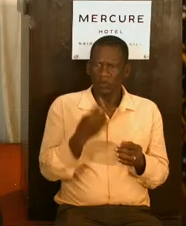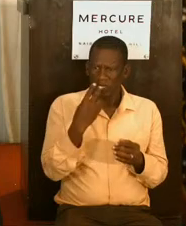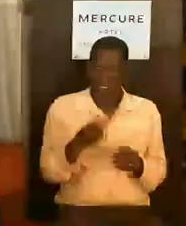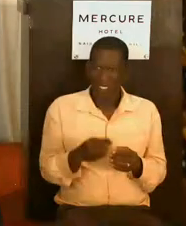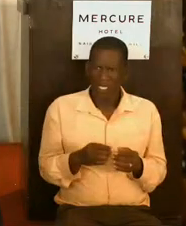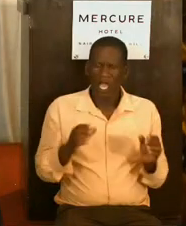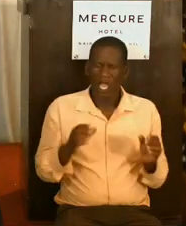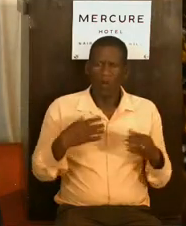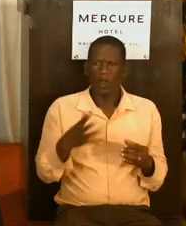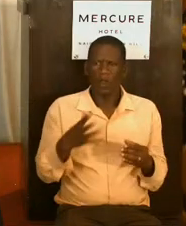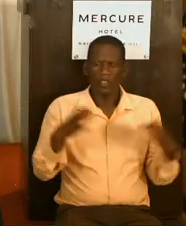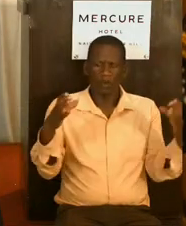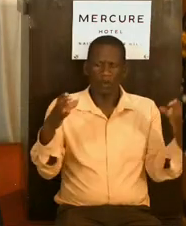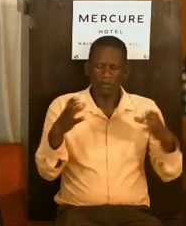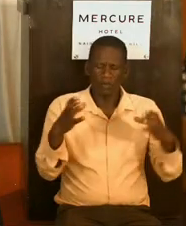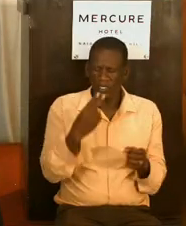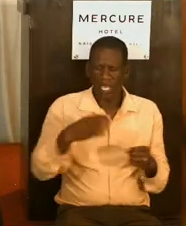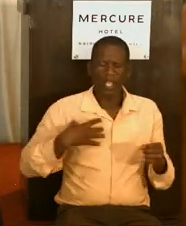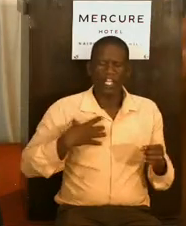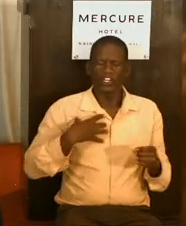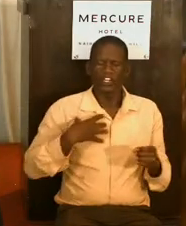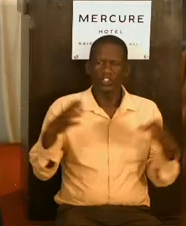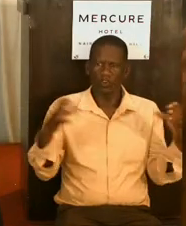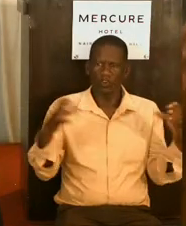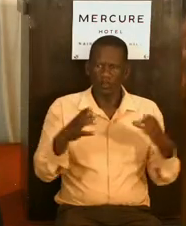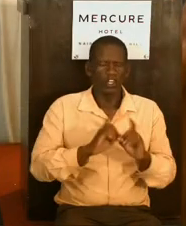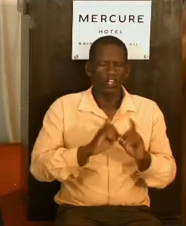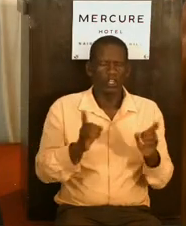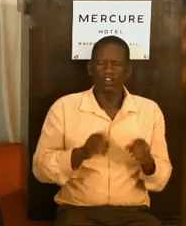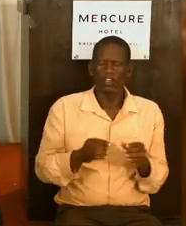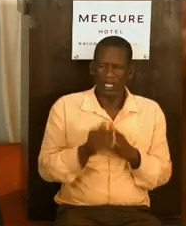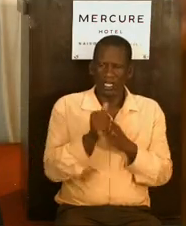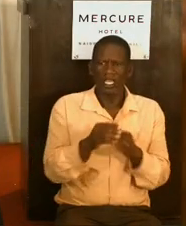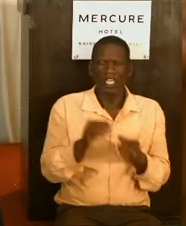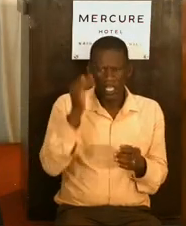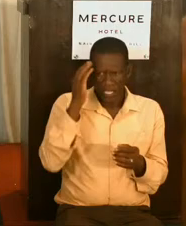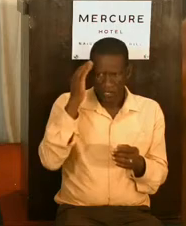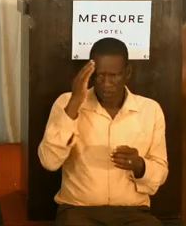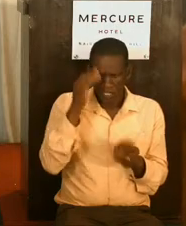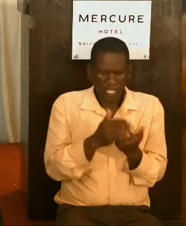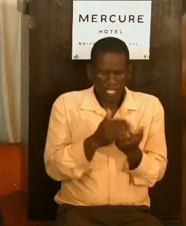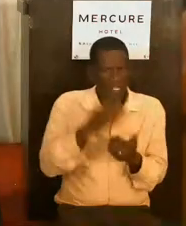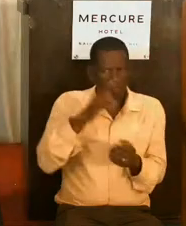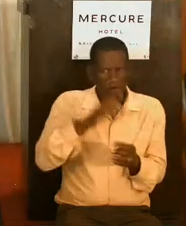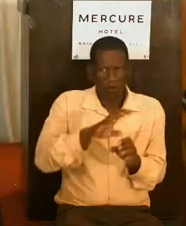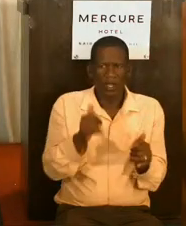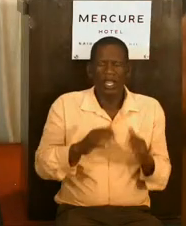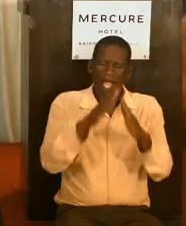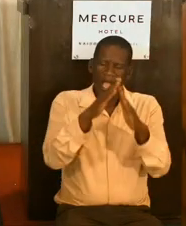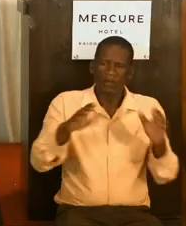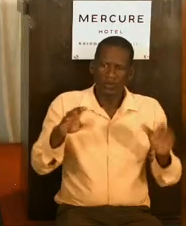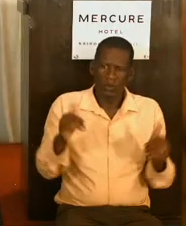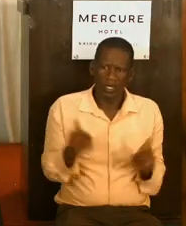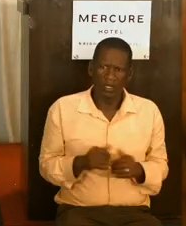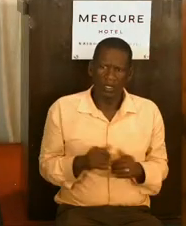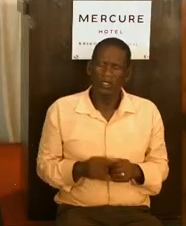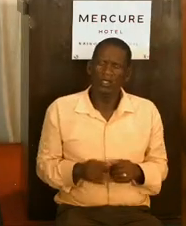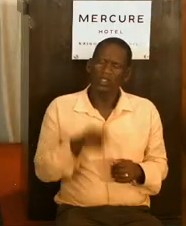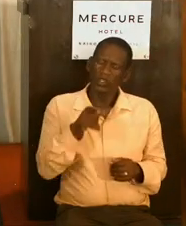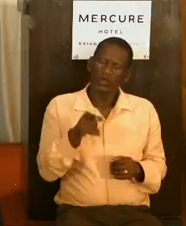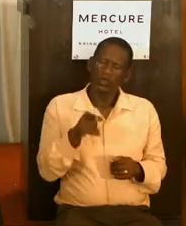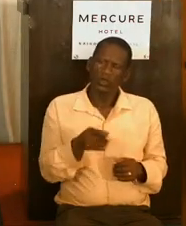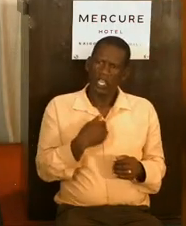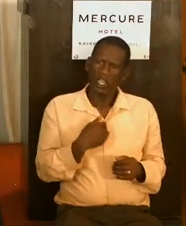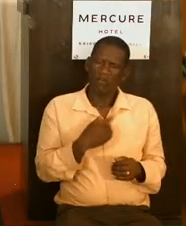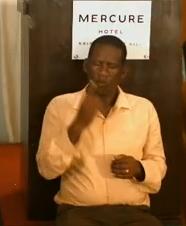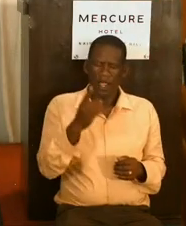a wealthy community educated taken care of housed you and